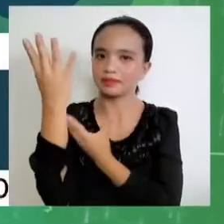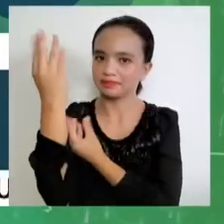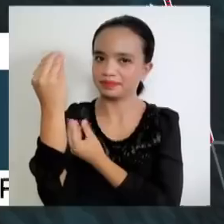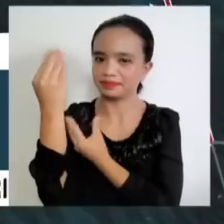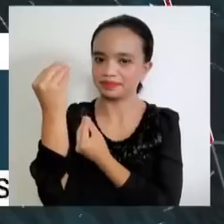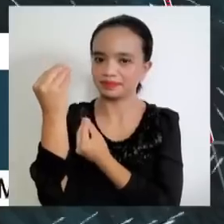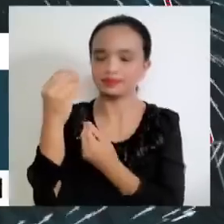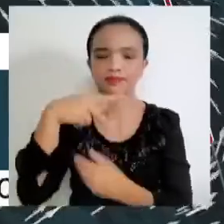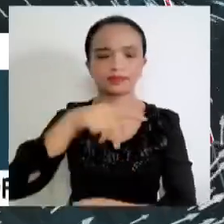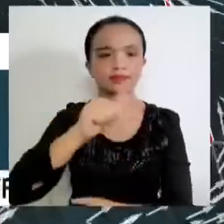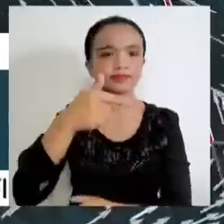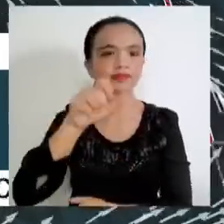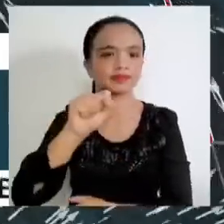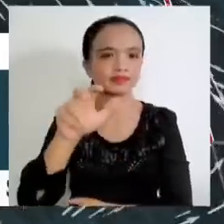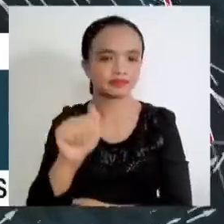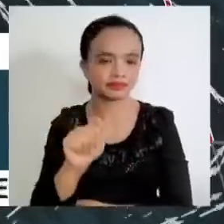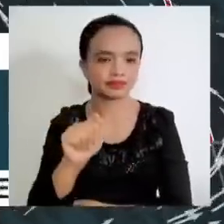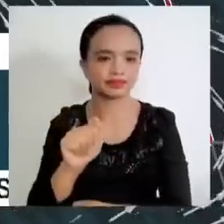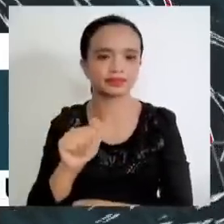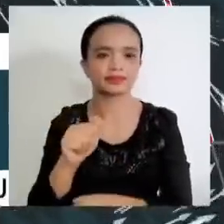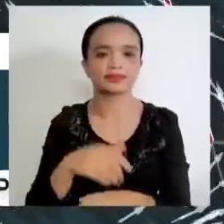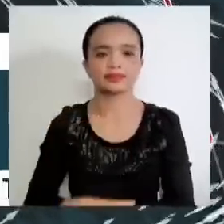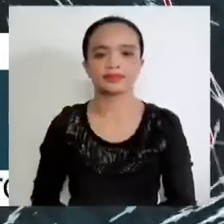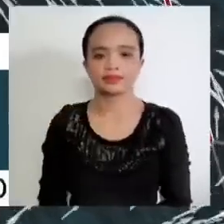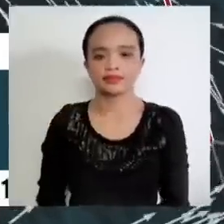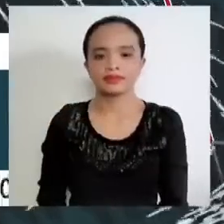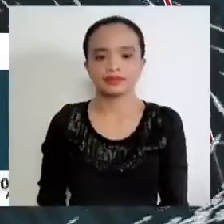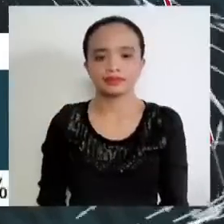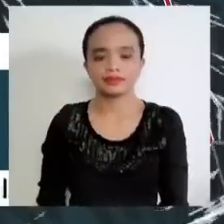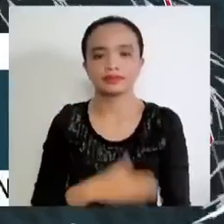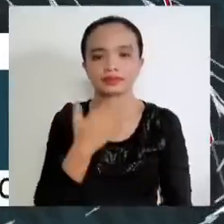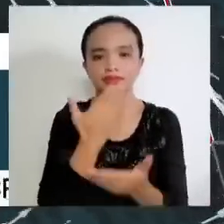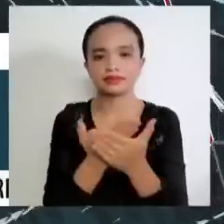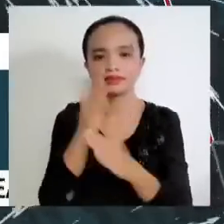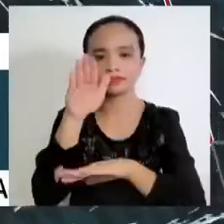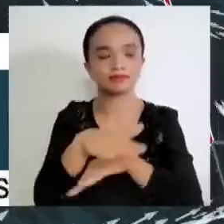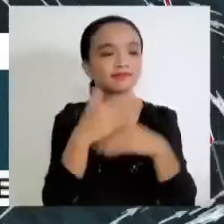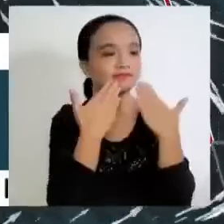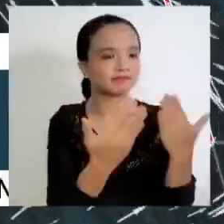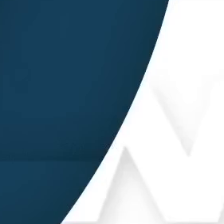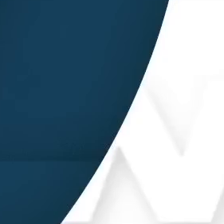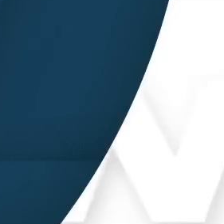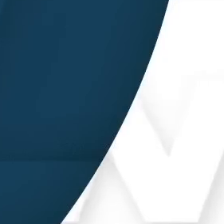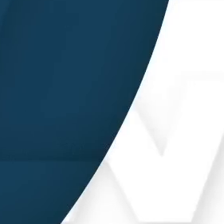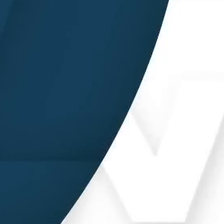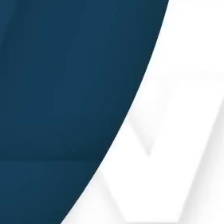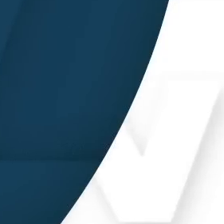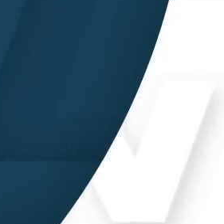Pag-asa Forecasting, Chanel Dominguez, and good afternoon. Thanks a lot, Chanel.